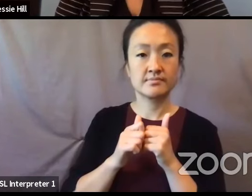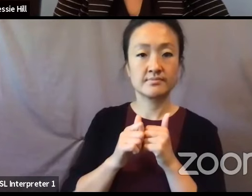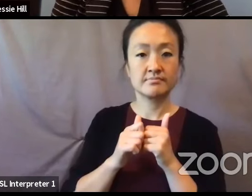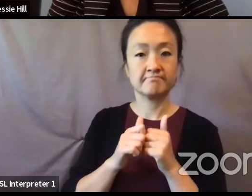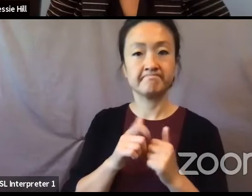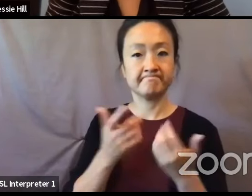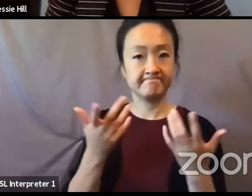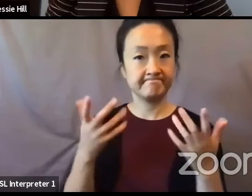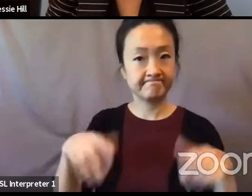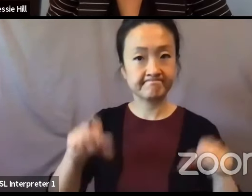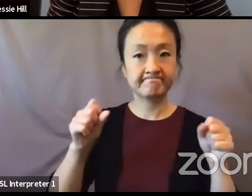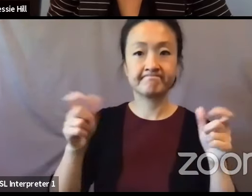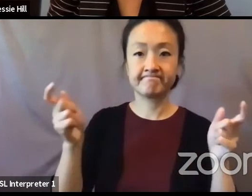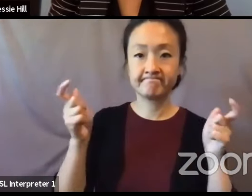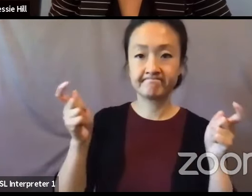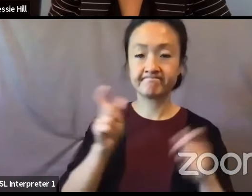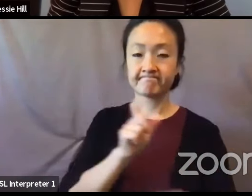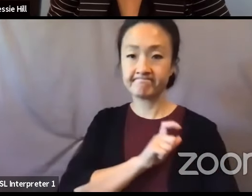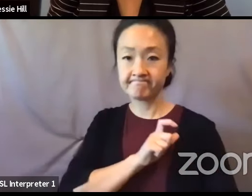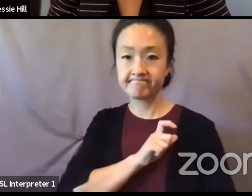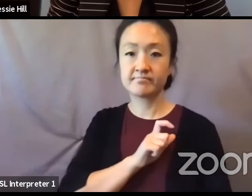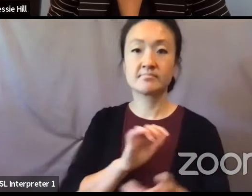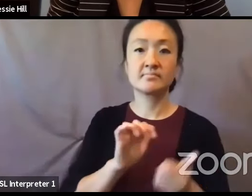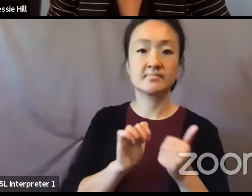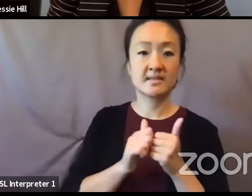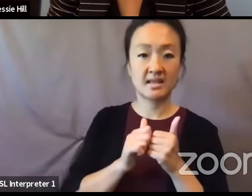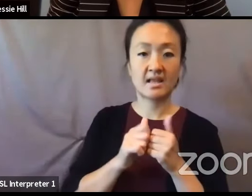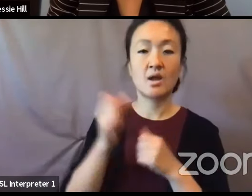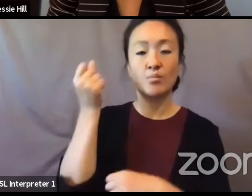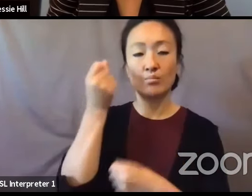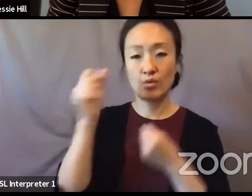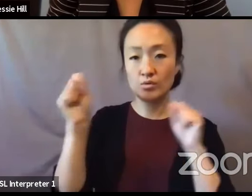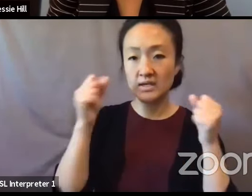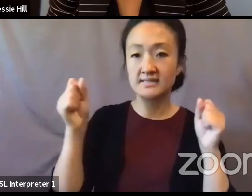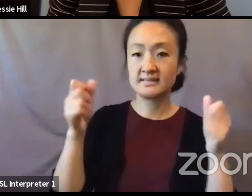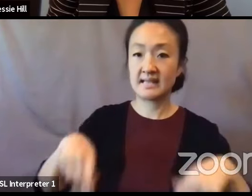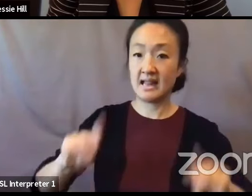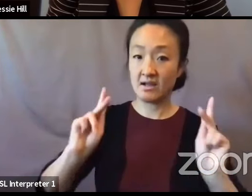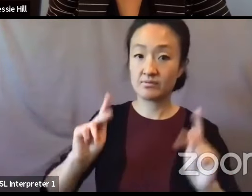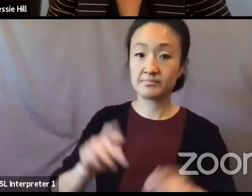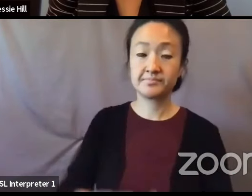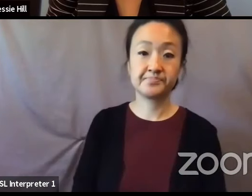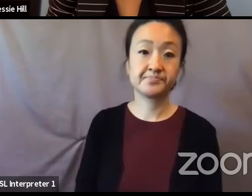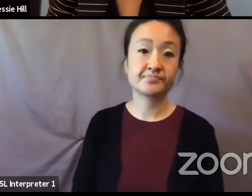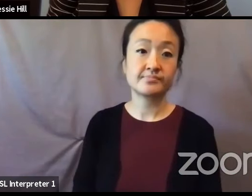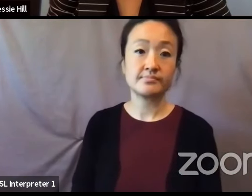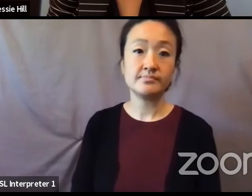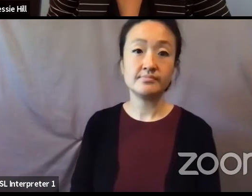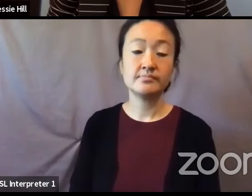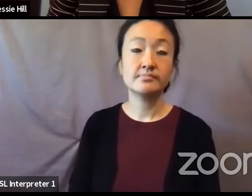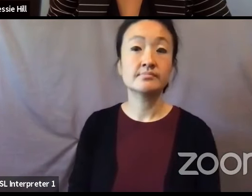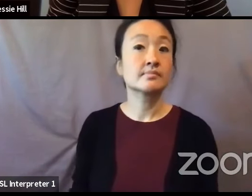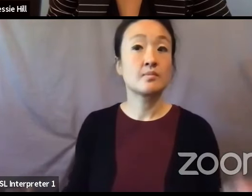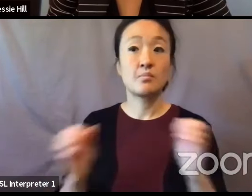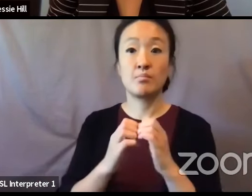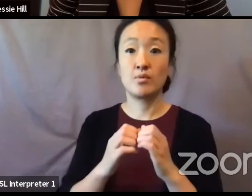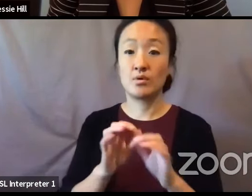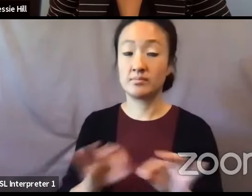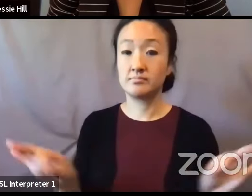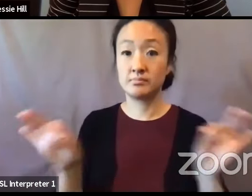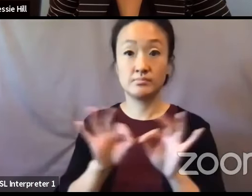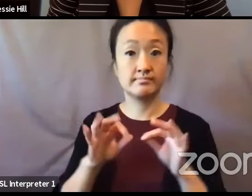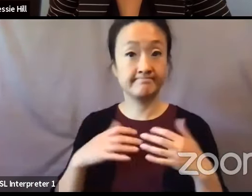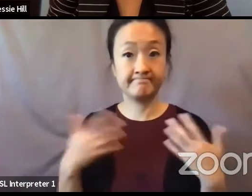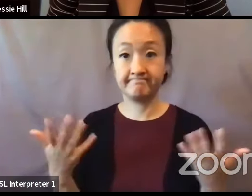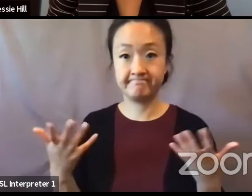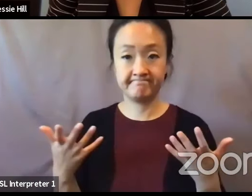policed, how protests are allowed. And more than anything else, though, just ensuring